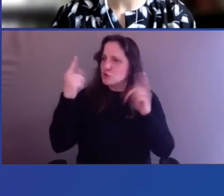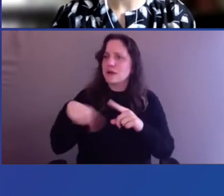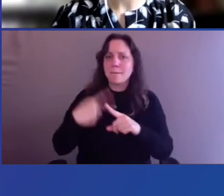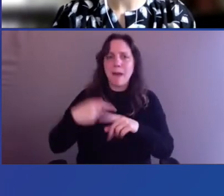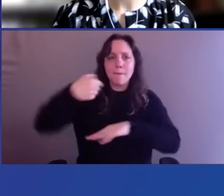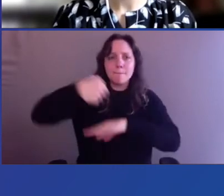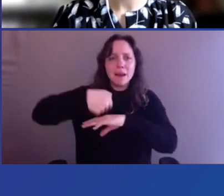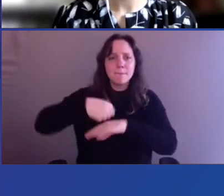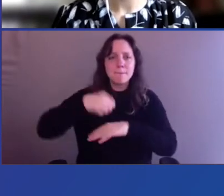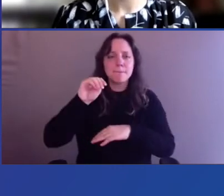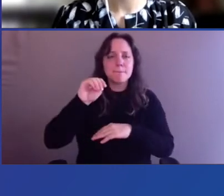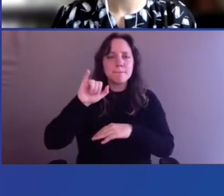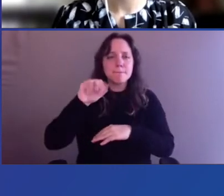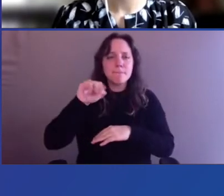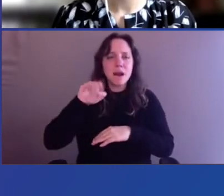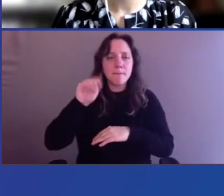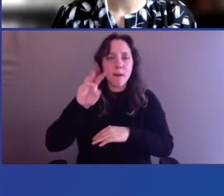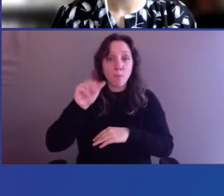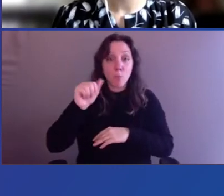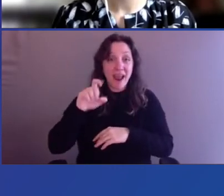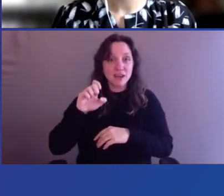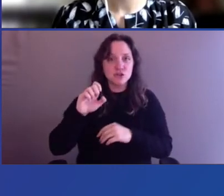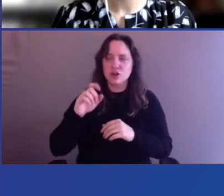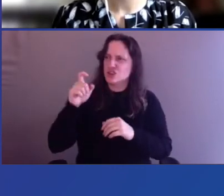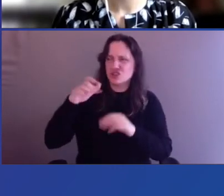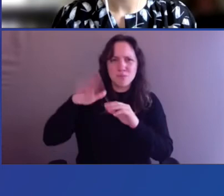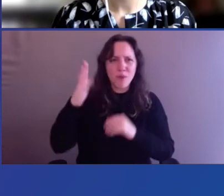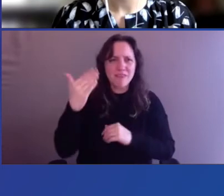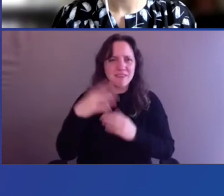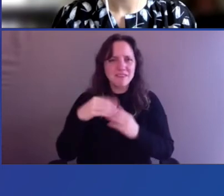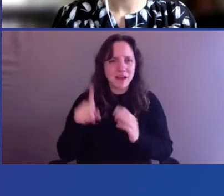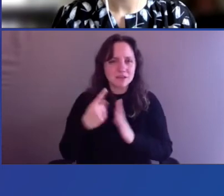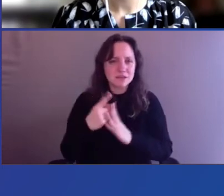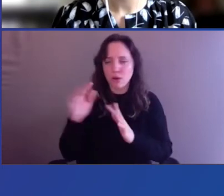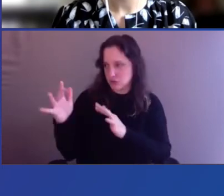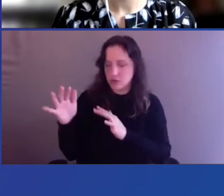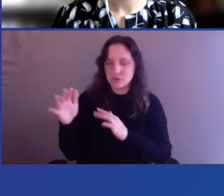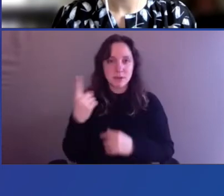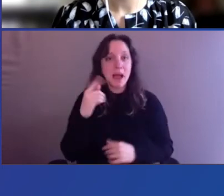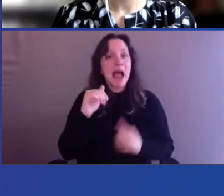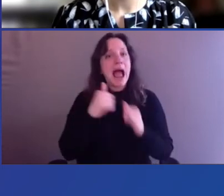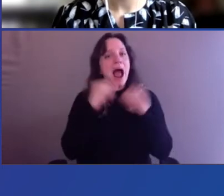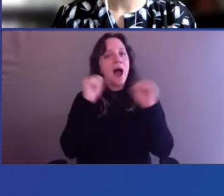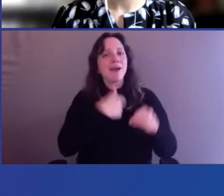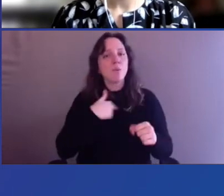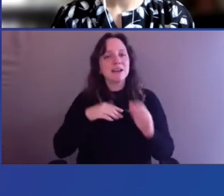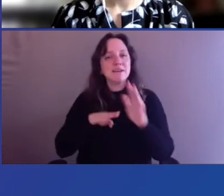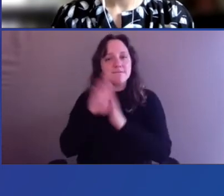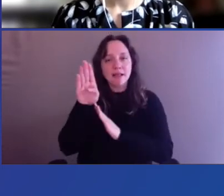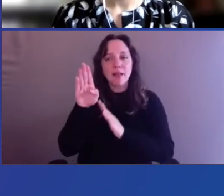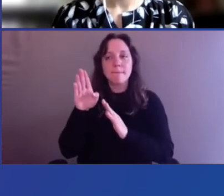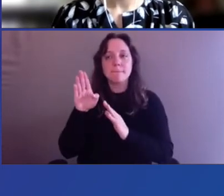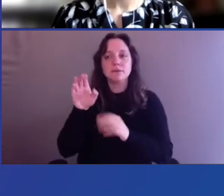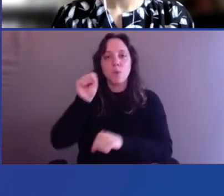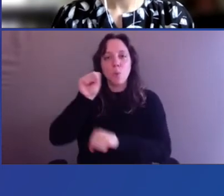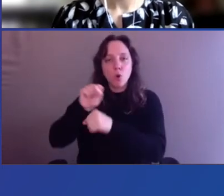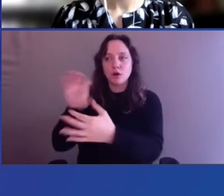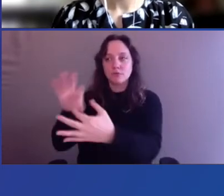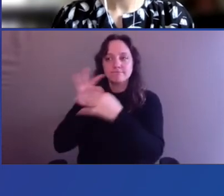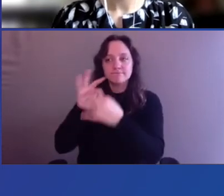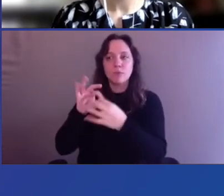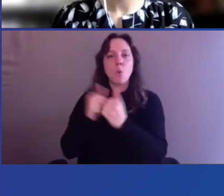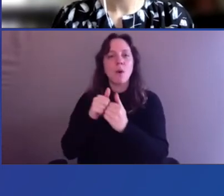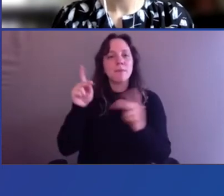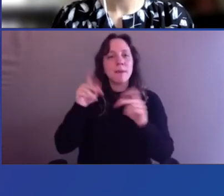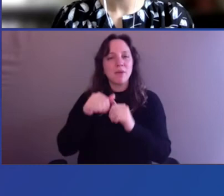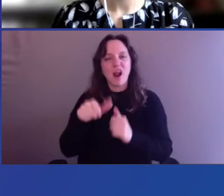level. The power of building coalition with people in other sectors, right? Because